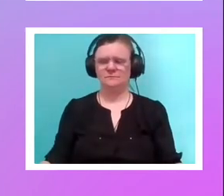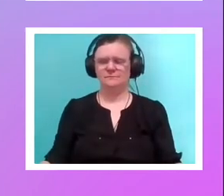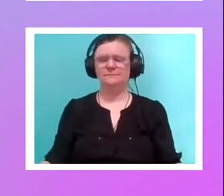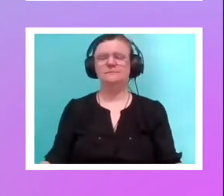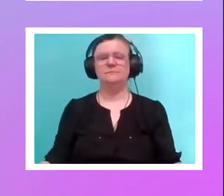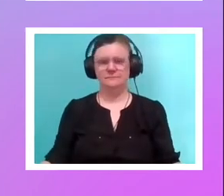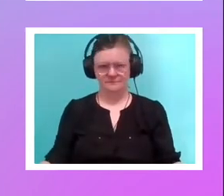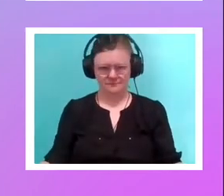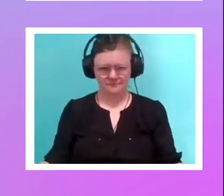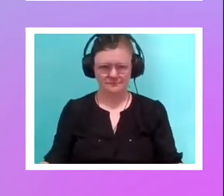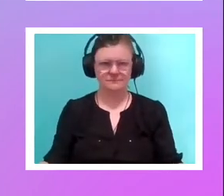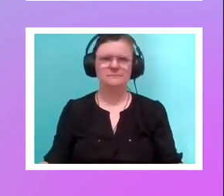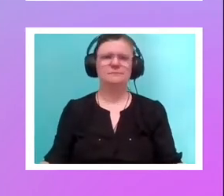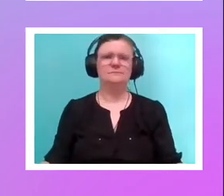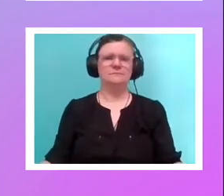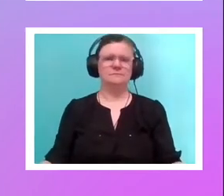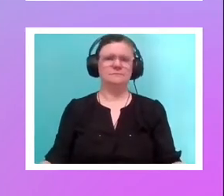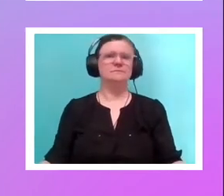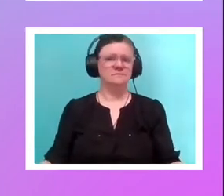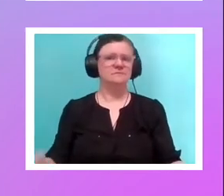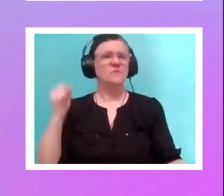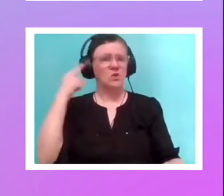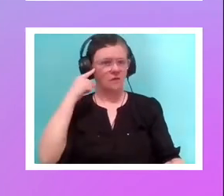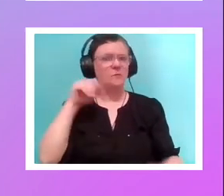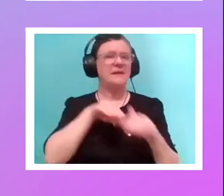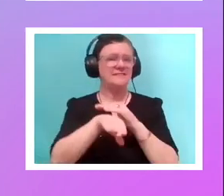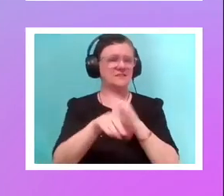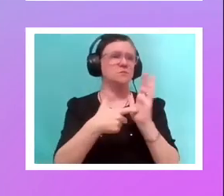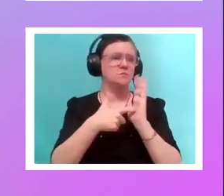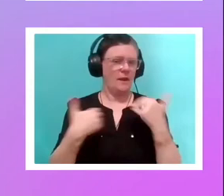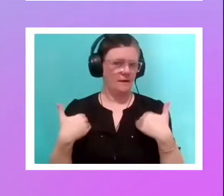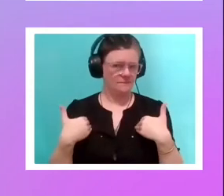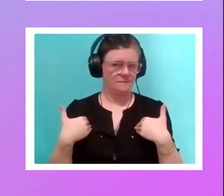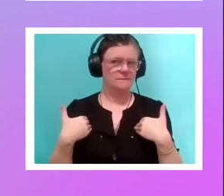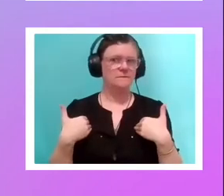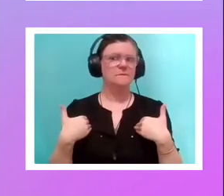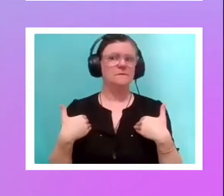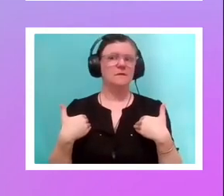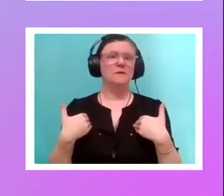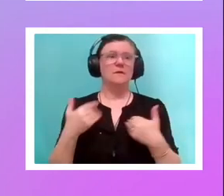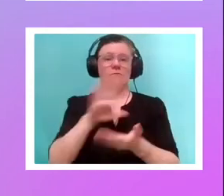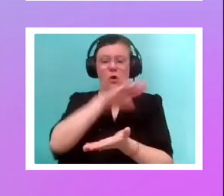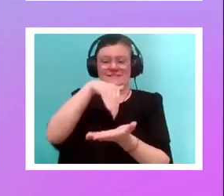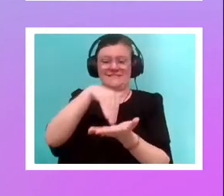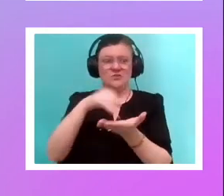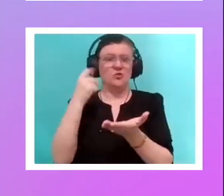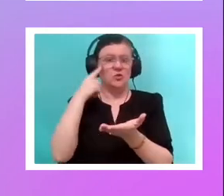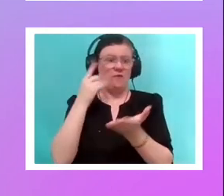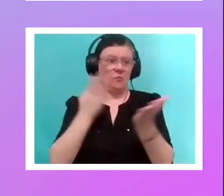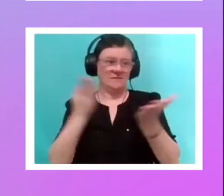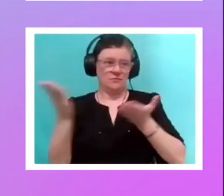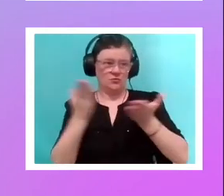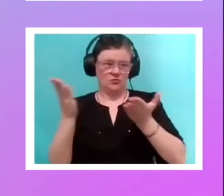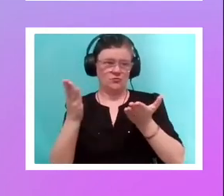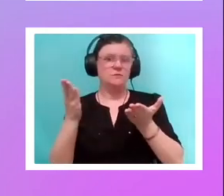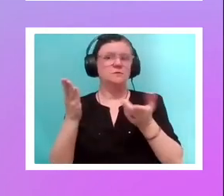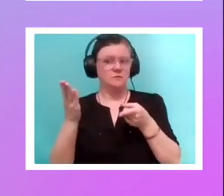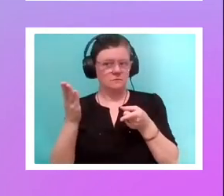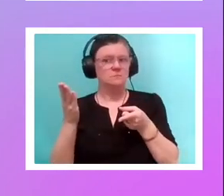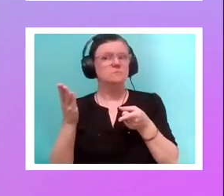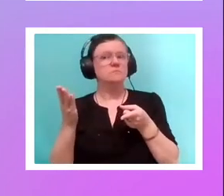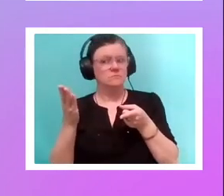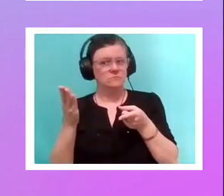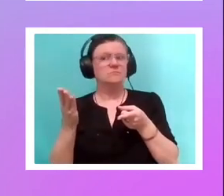So we do have a thing called government accessibility requirements, which is for central government services, those that are subject to the